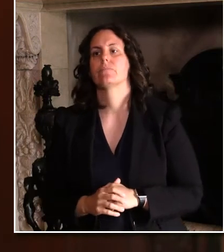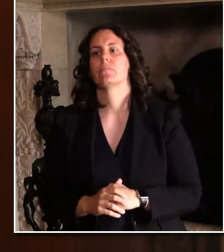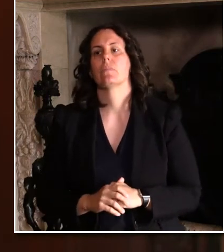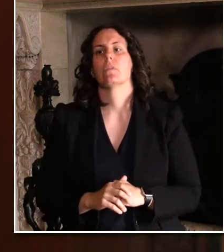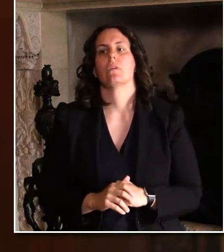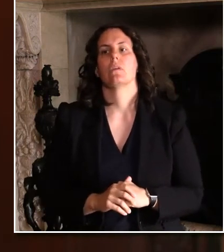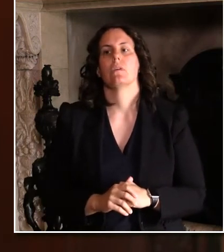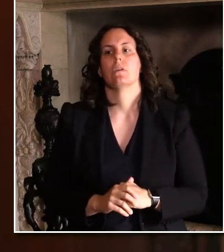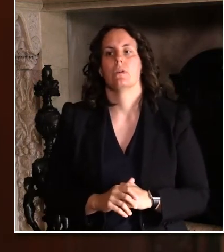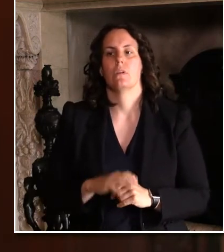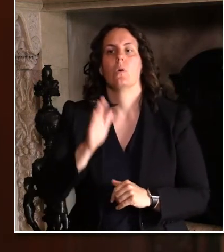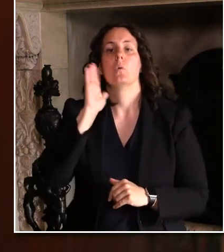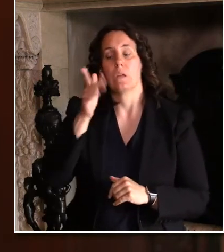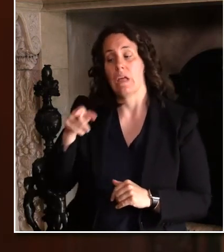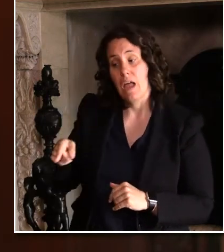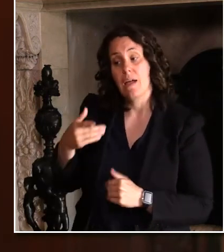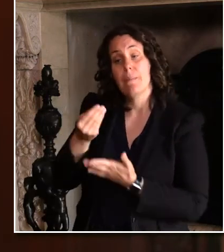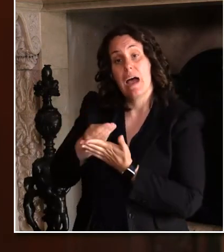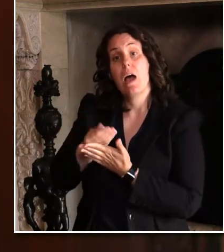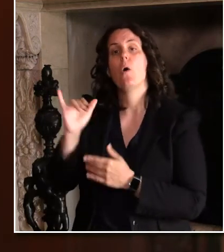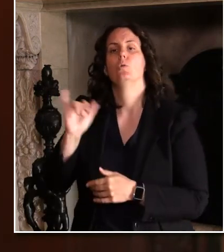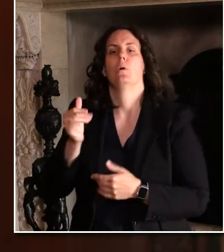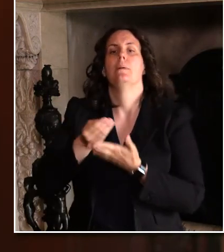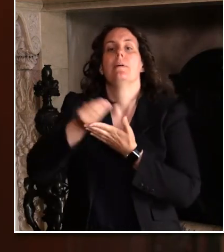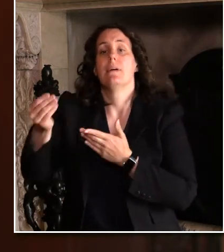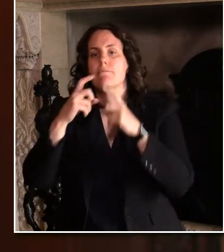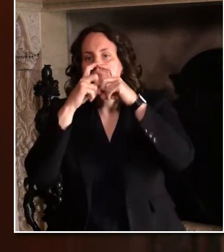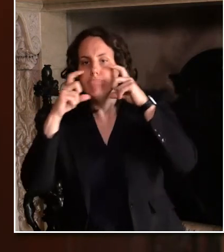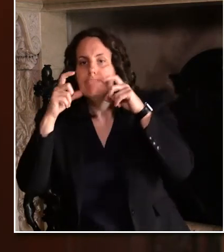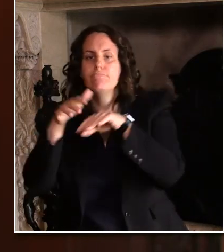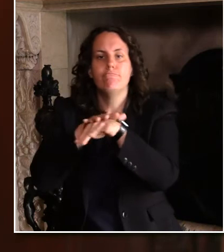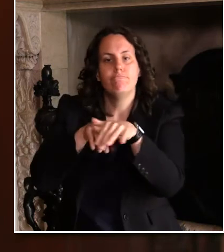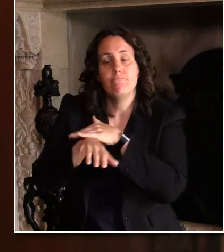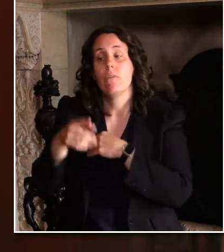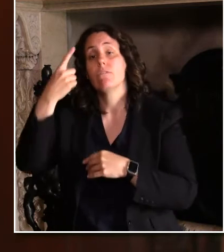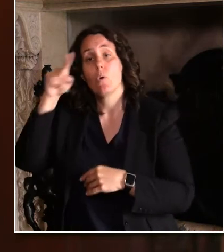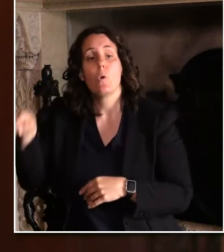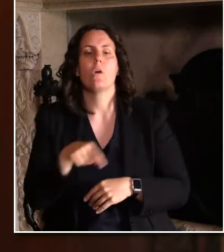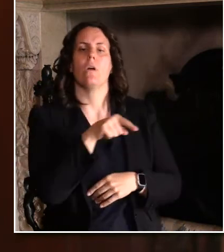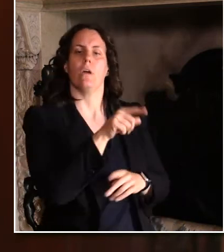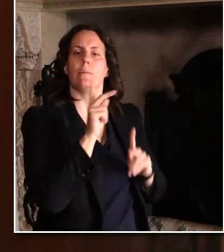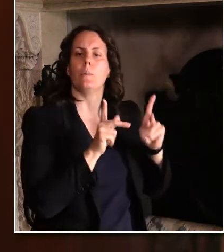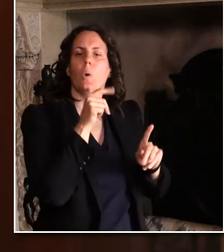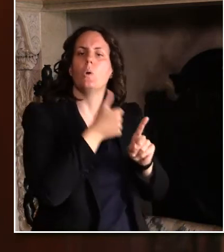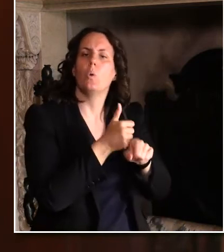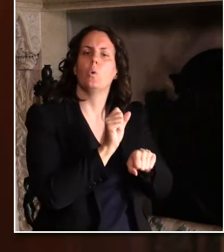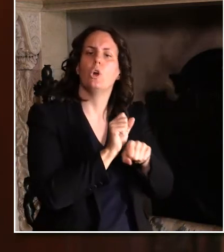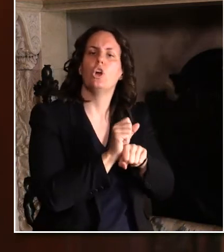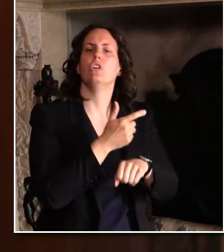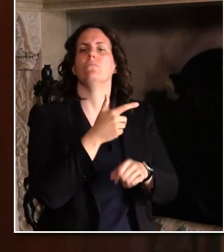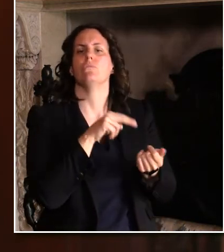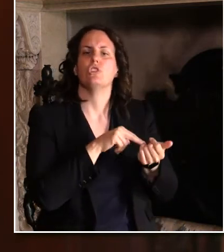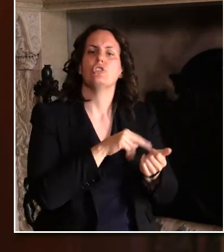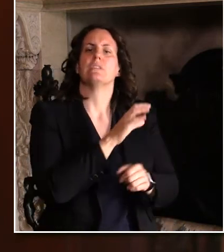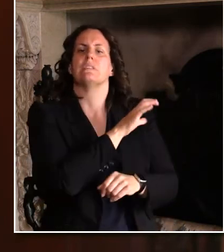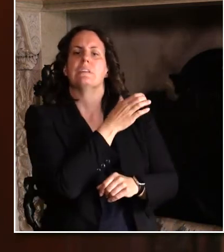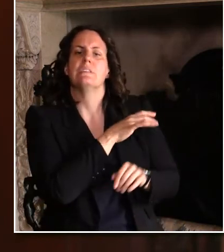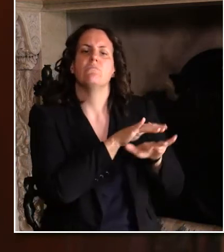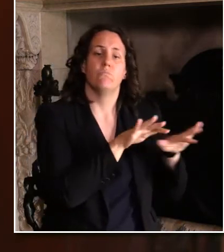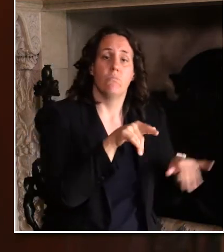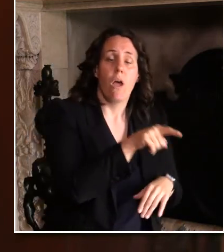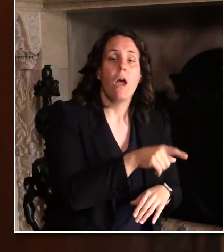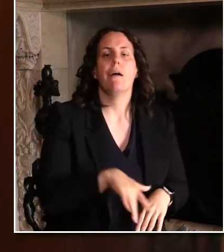personal protective equipment for our healthcare workers, first responders, and local governments so that they can do their jobs safely,